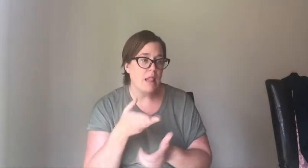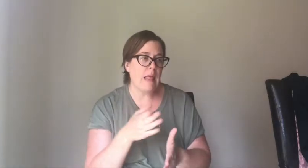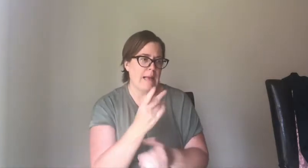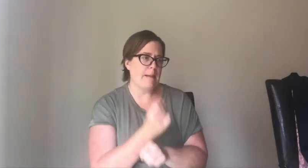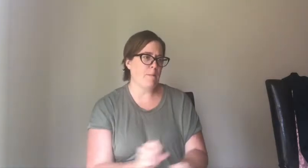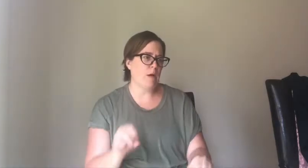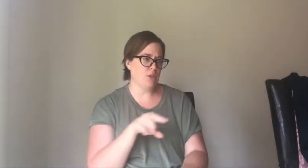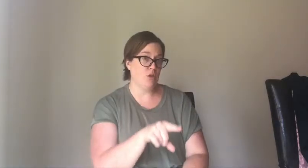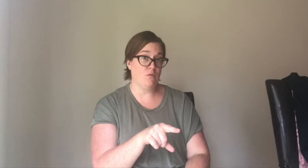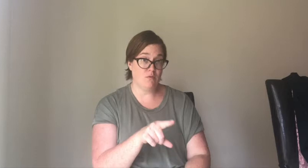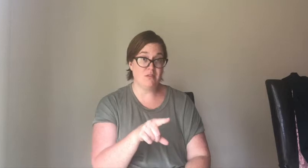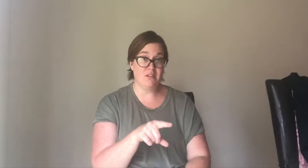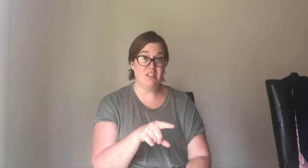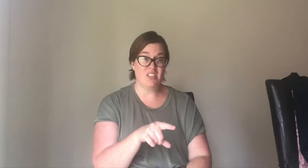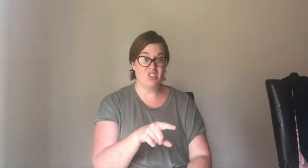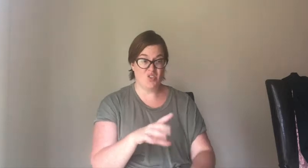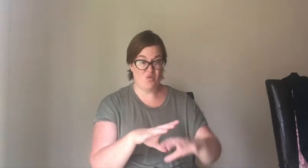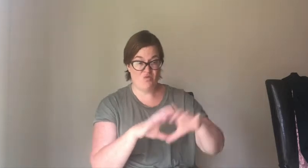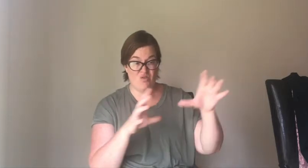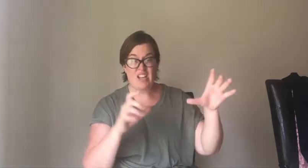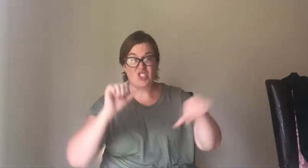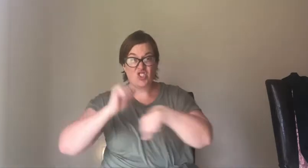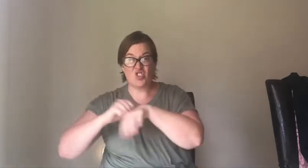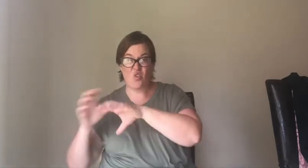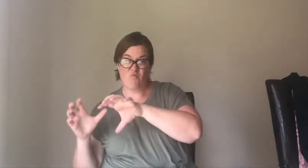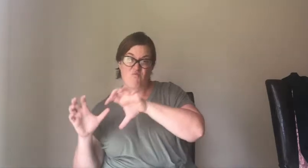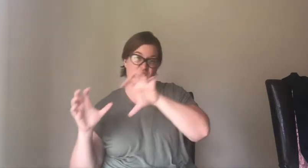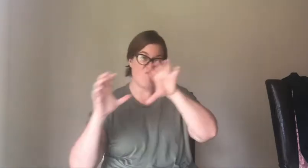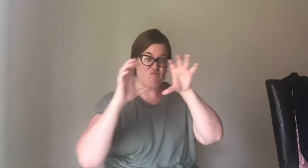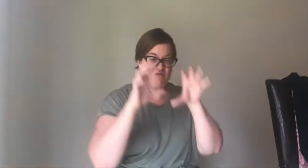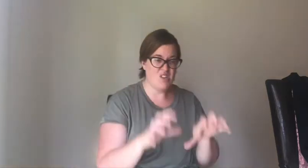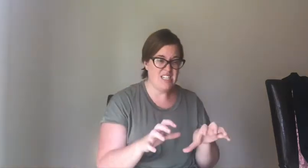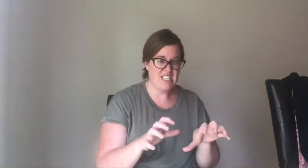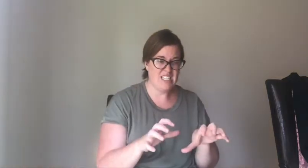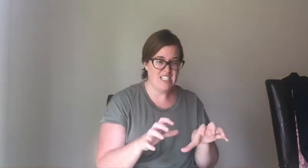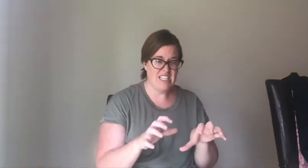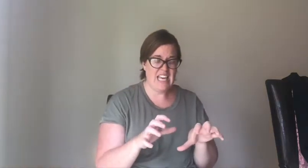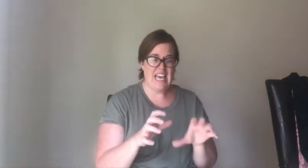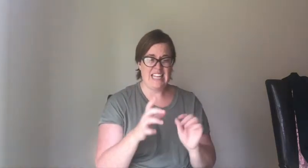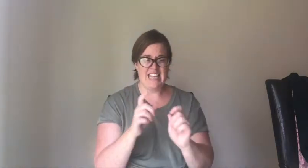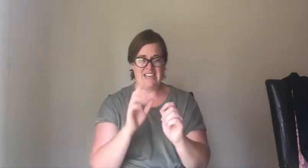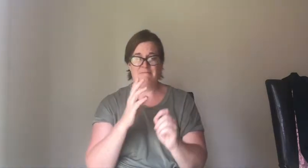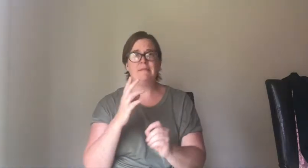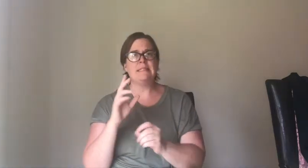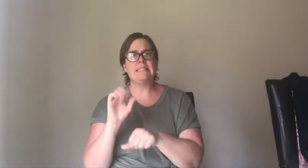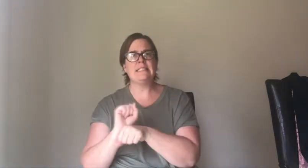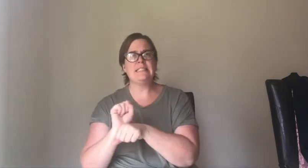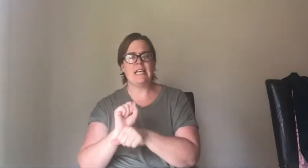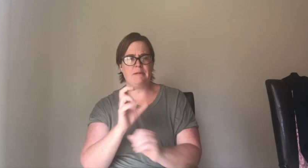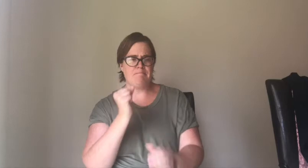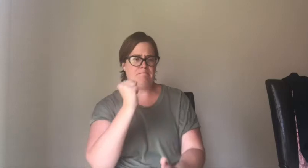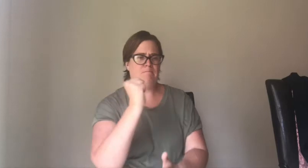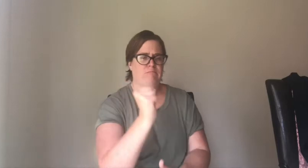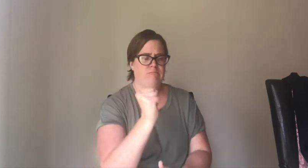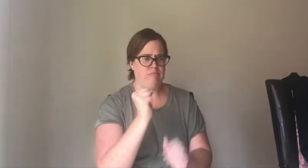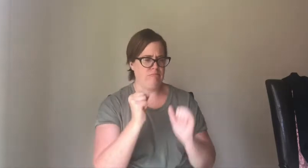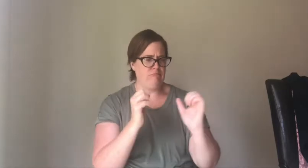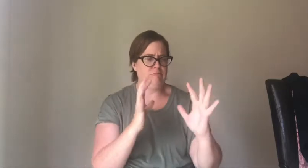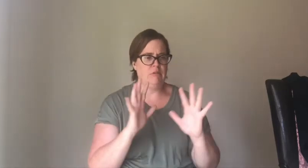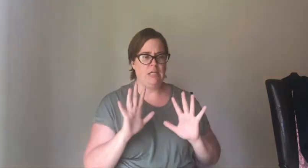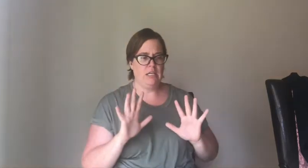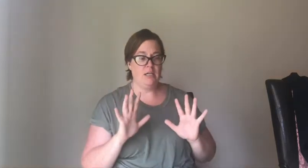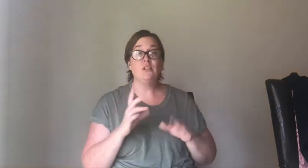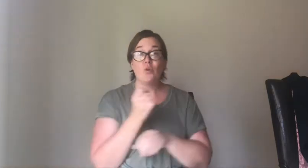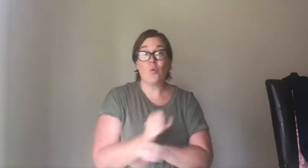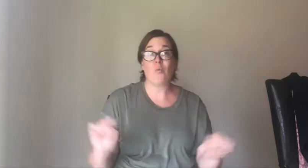around, but he can't ultimately. And so the next part, go ahead. Verse 16, so at last, the king